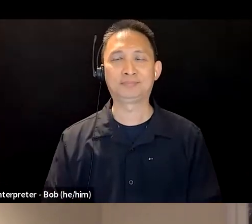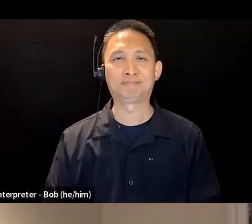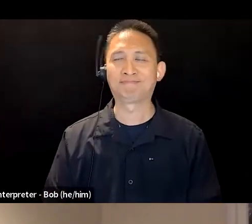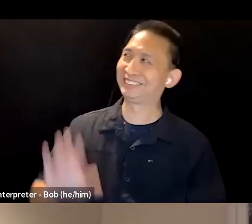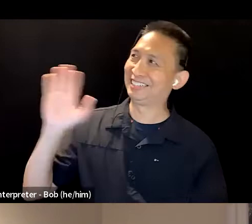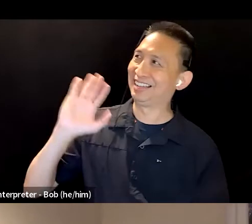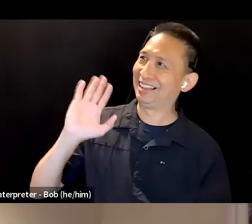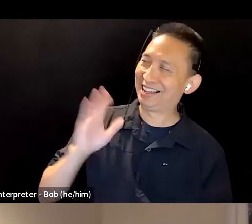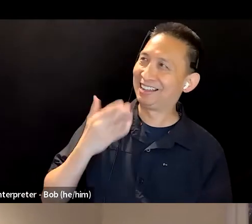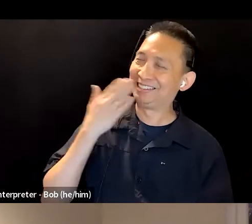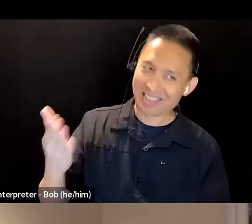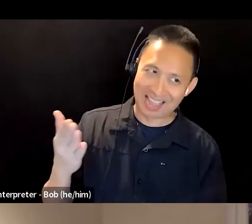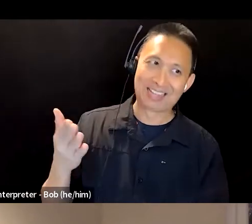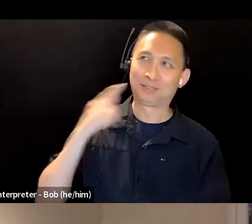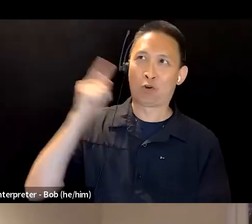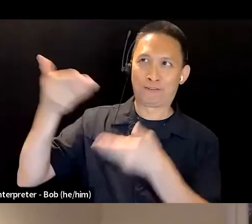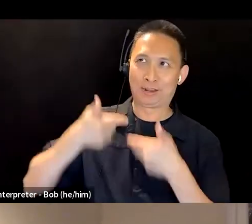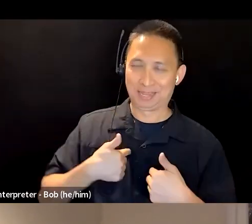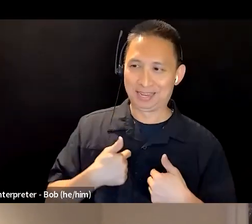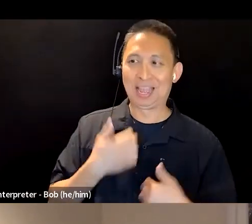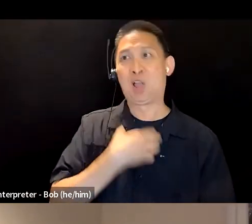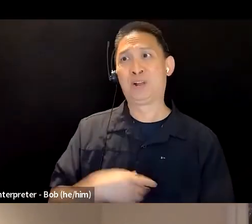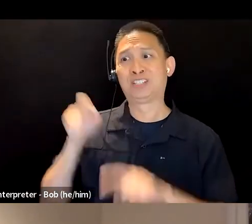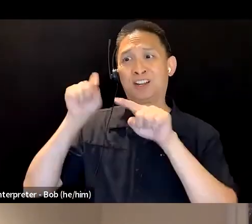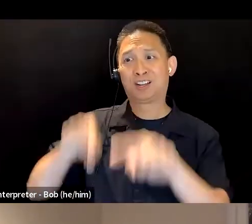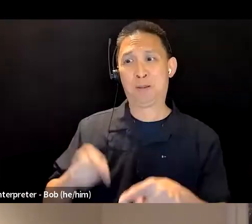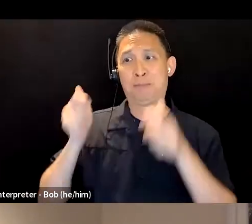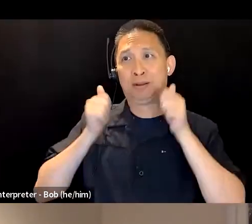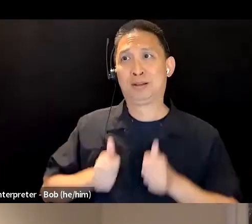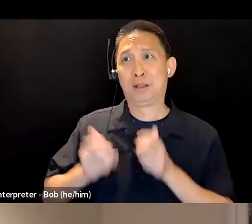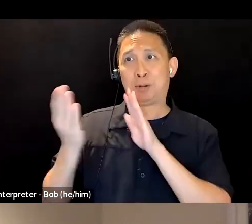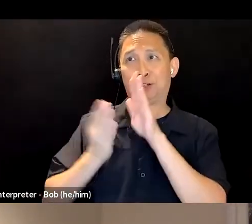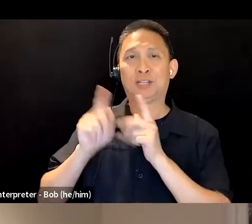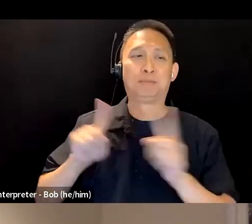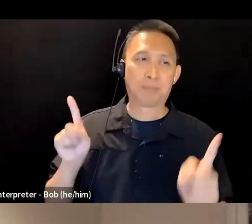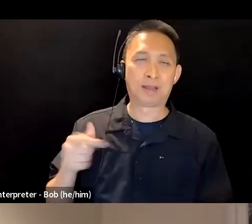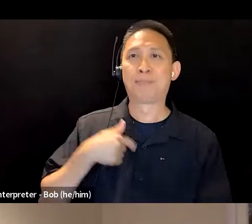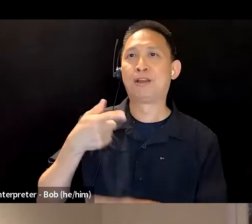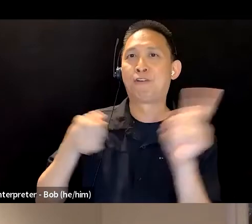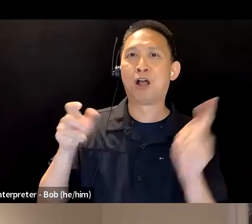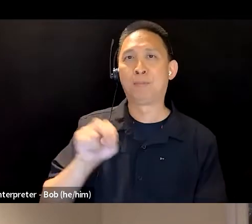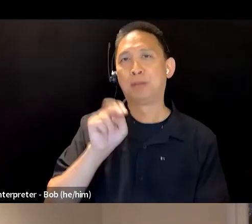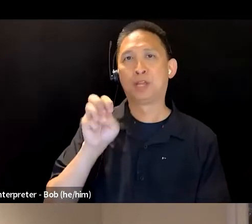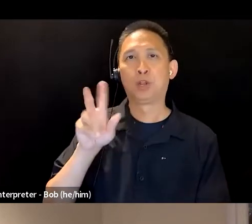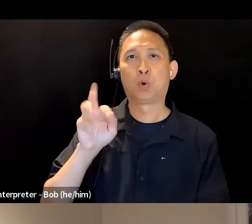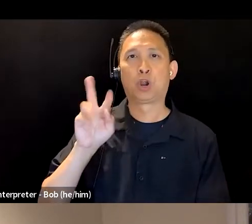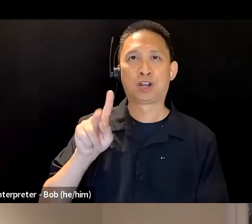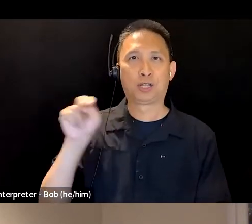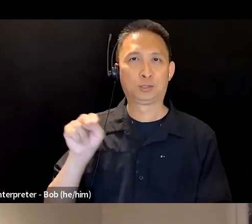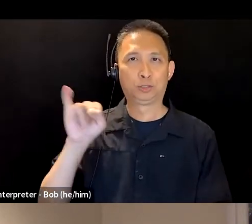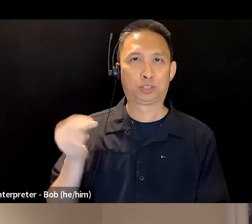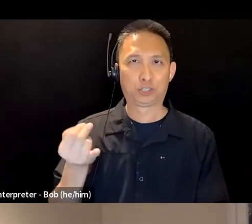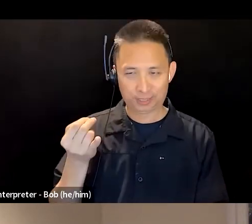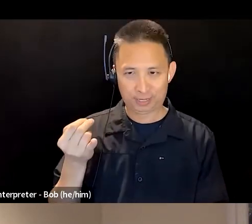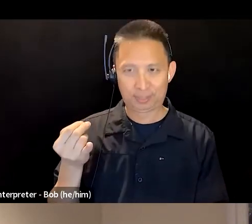Hi, everyone. Thanks for having me. I wish I could be there in person. I'm coming to you from Newark, New Jersey, just outside of the city on